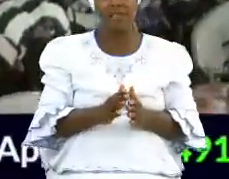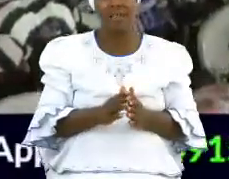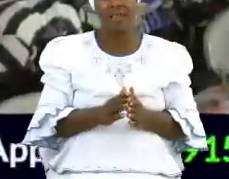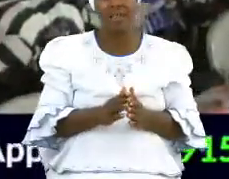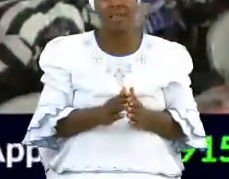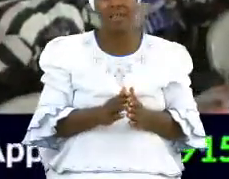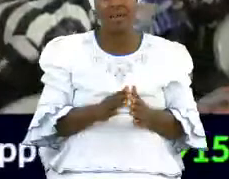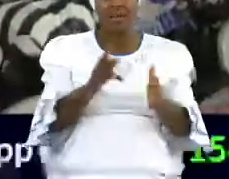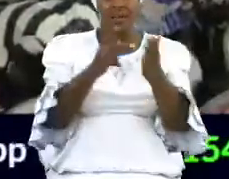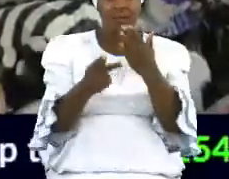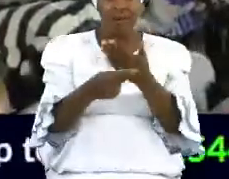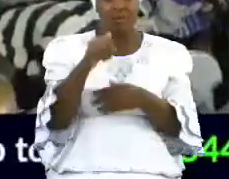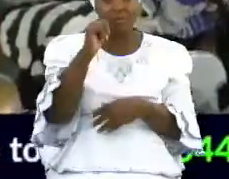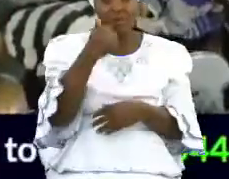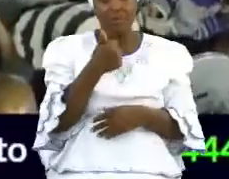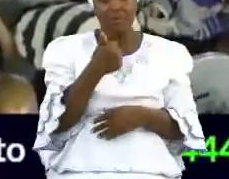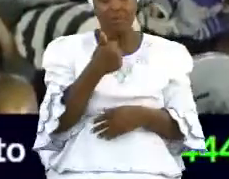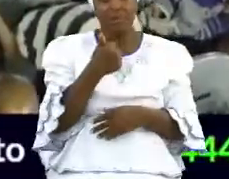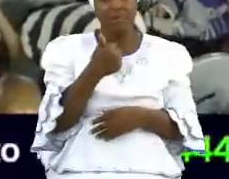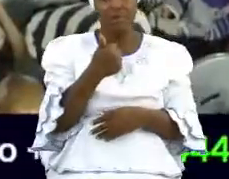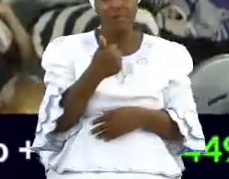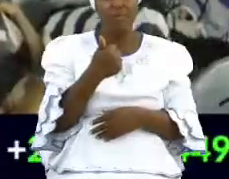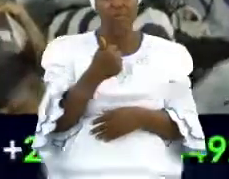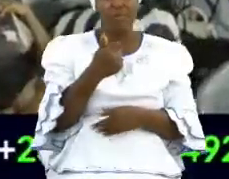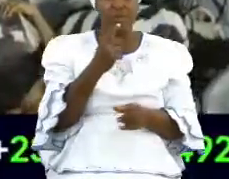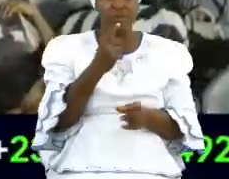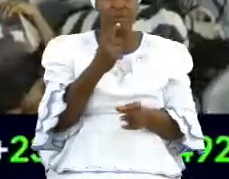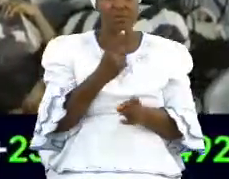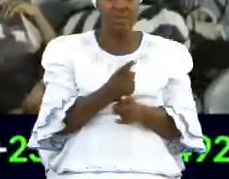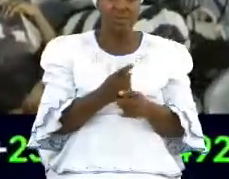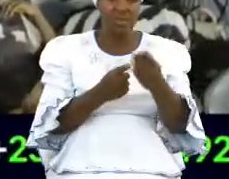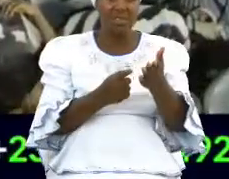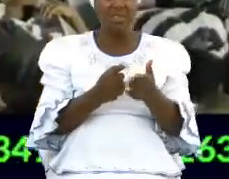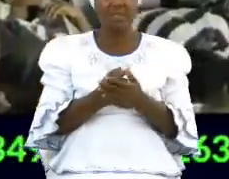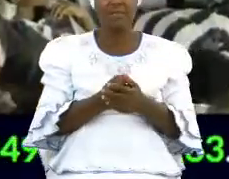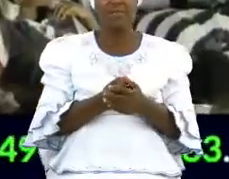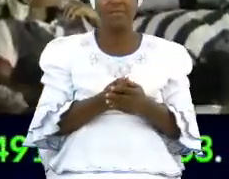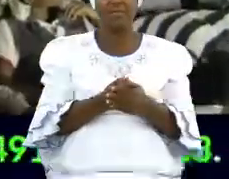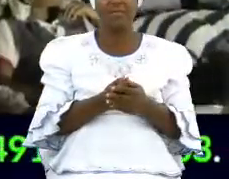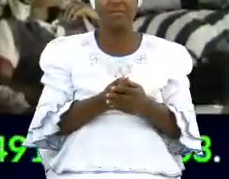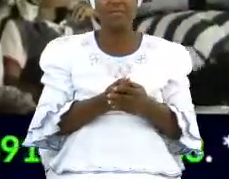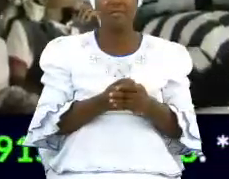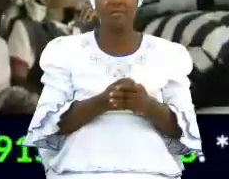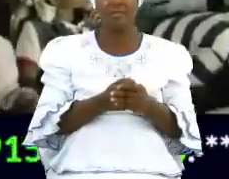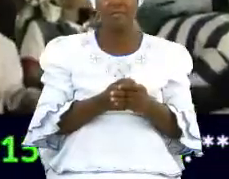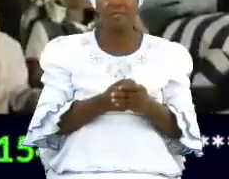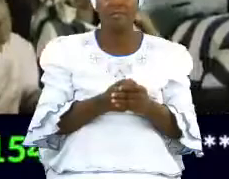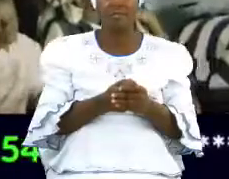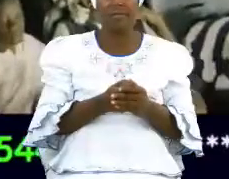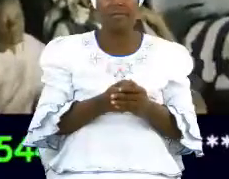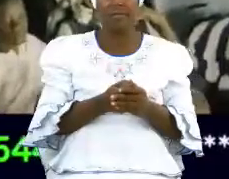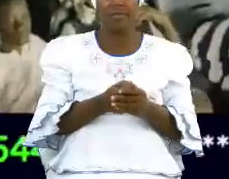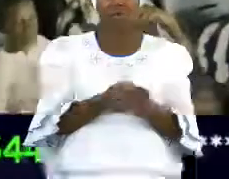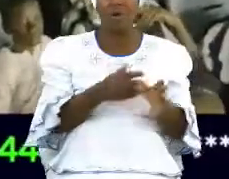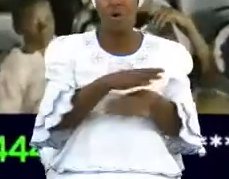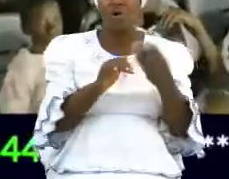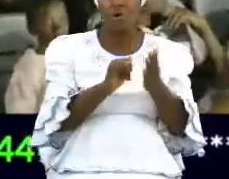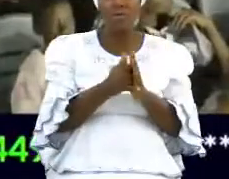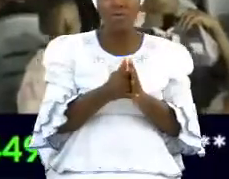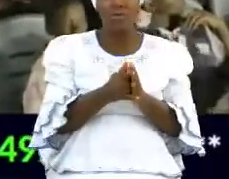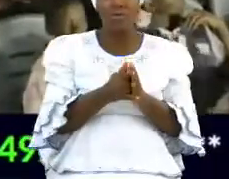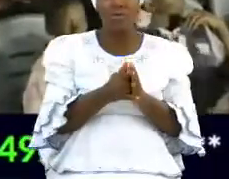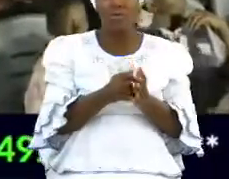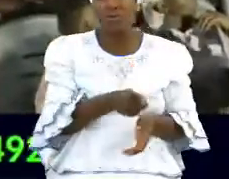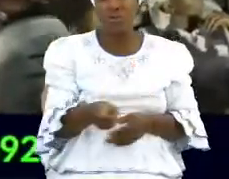the Hall of Deeper Life High School. All of you are there. Those who gave their life yesterday, you're also invited there.